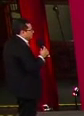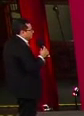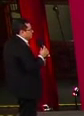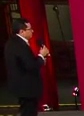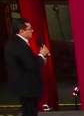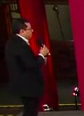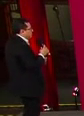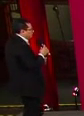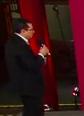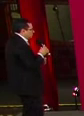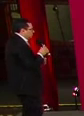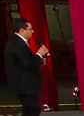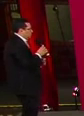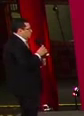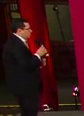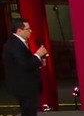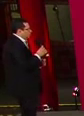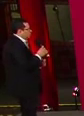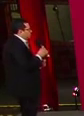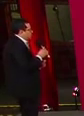be more present in the future.